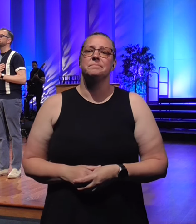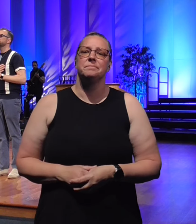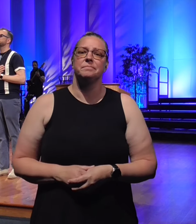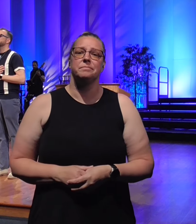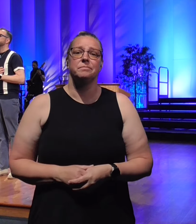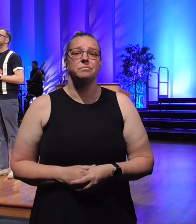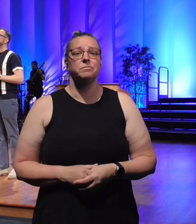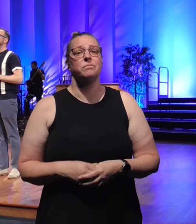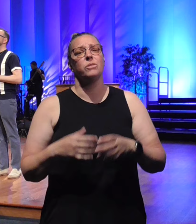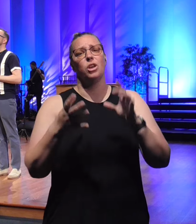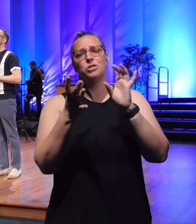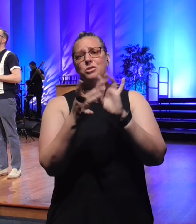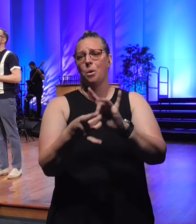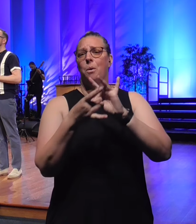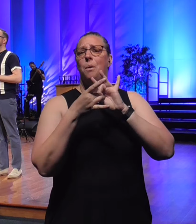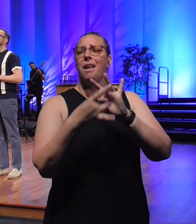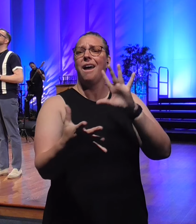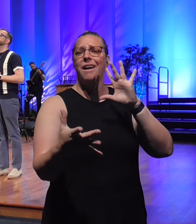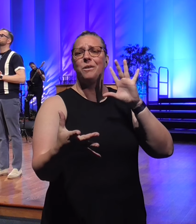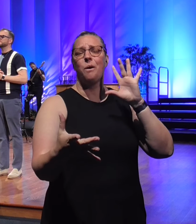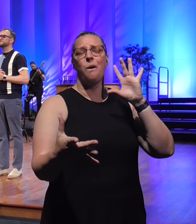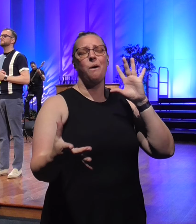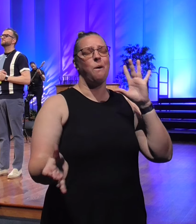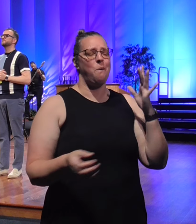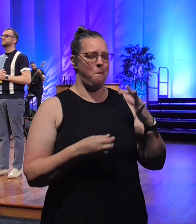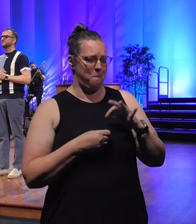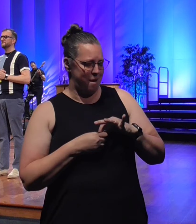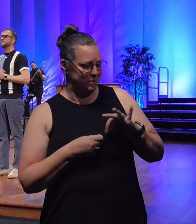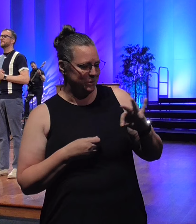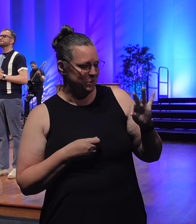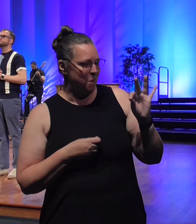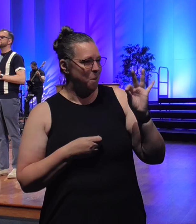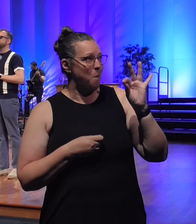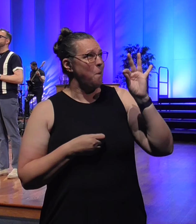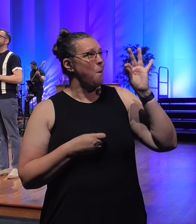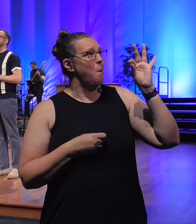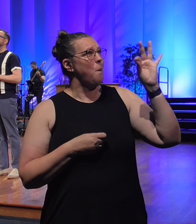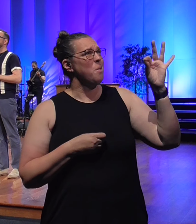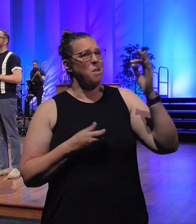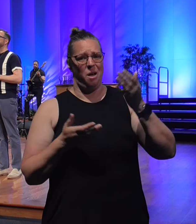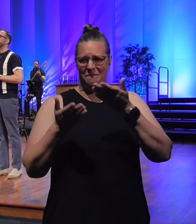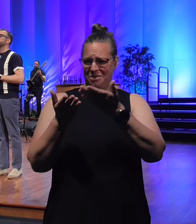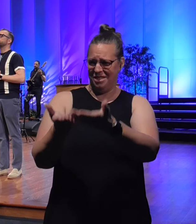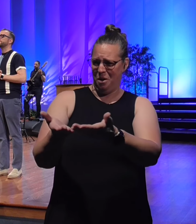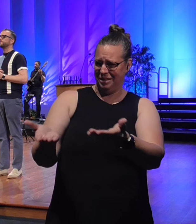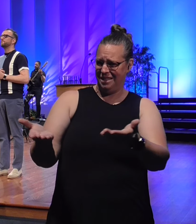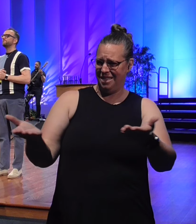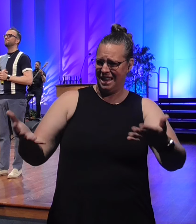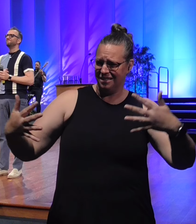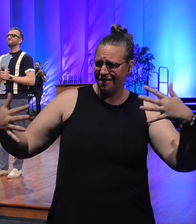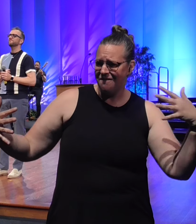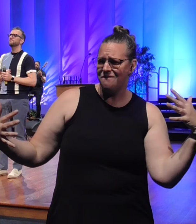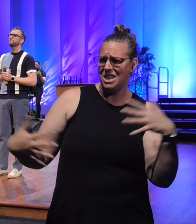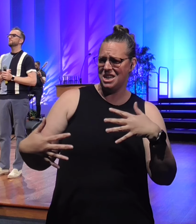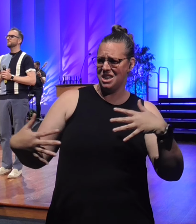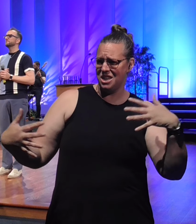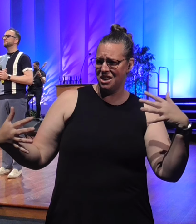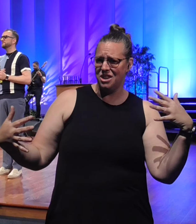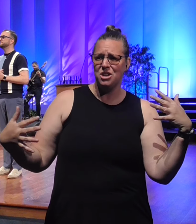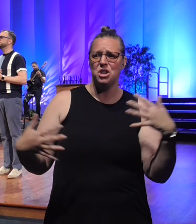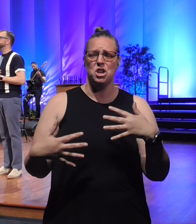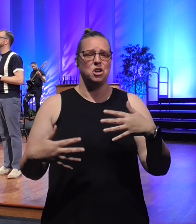So let go, my soul, of every fear,